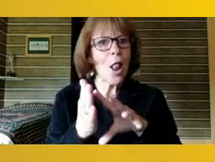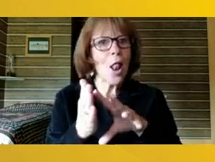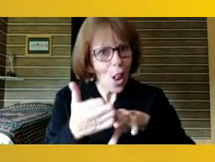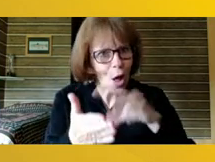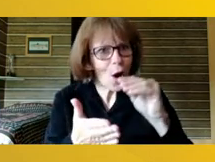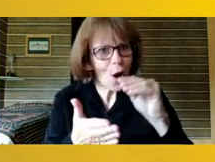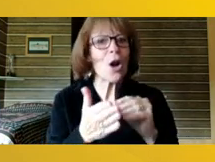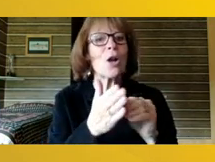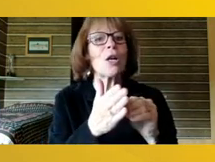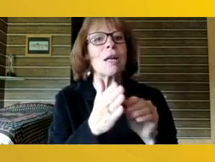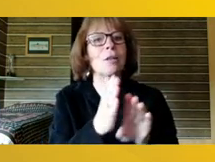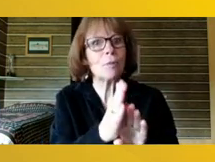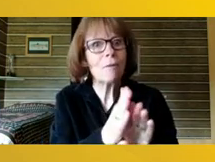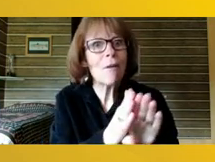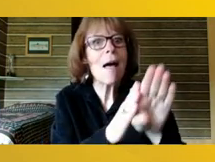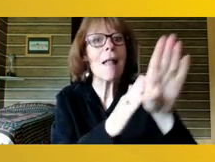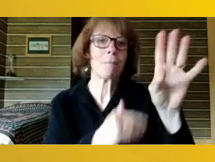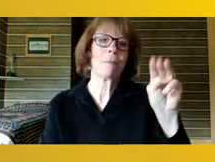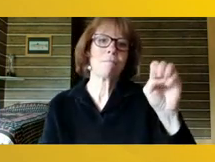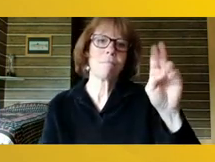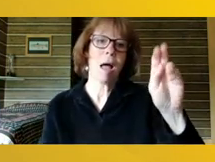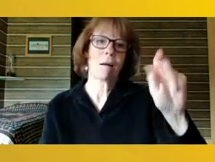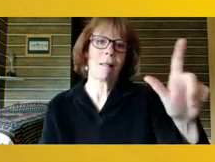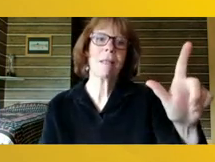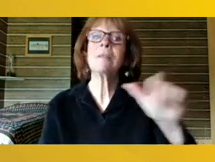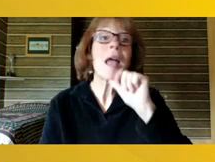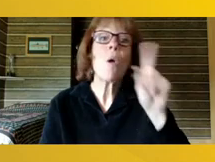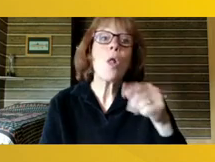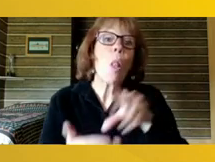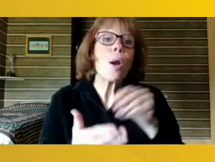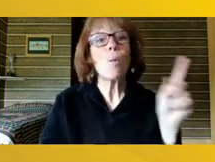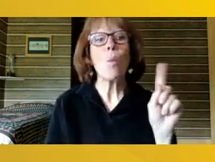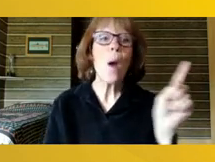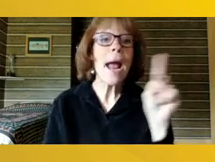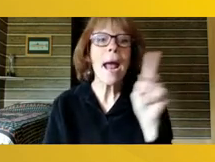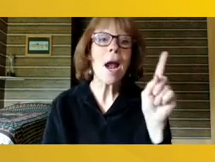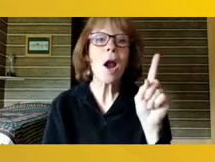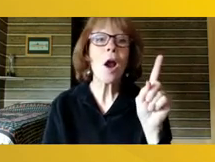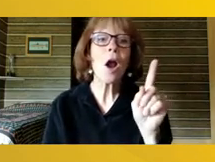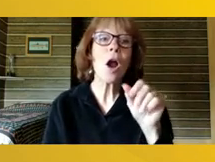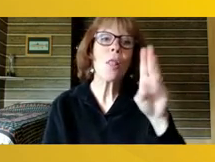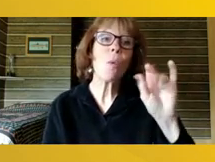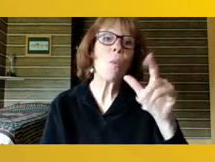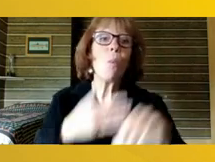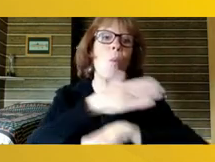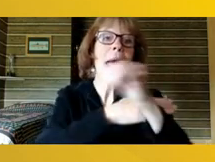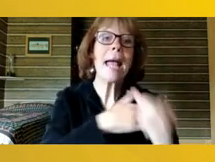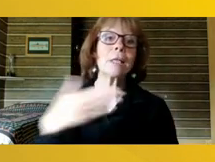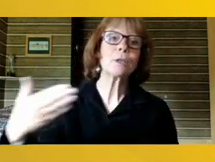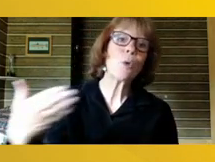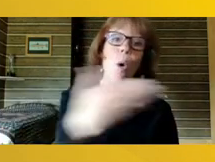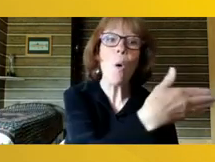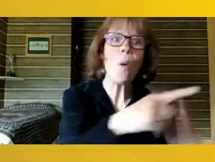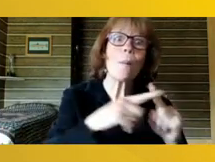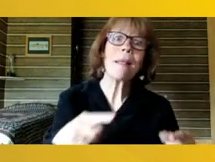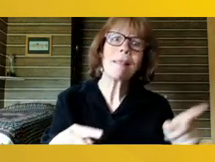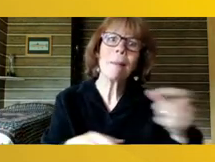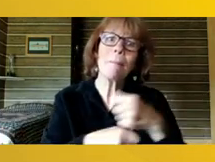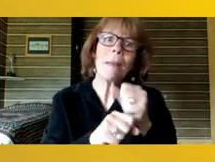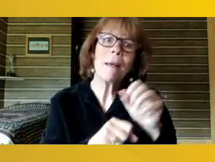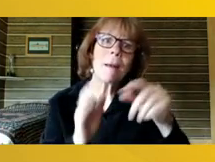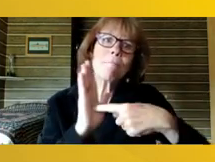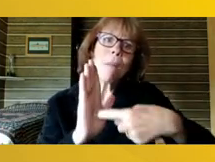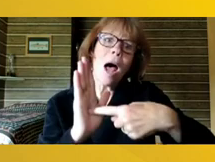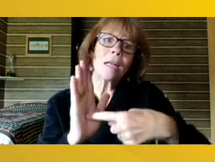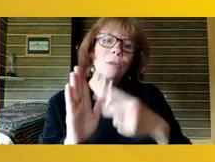where the whales and ships are located, but they're developing their own model to better understand this problem. And then they